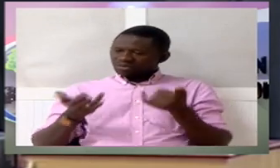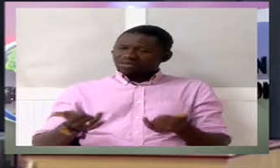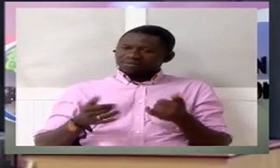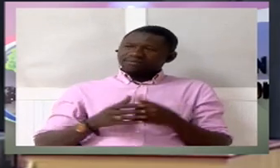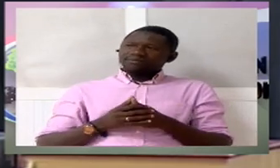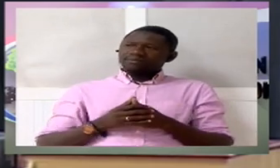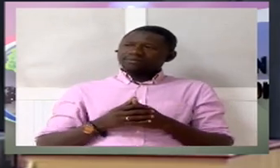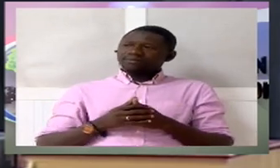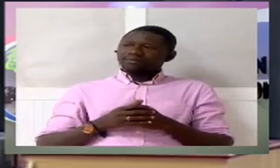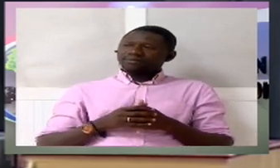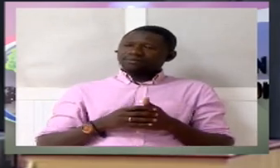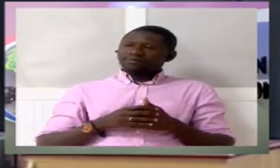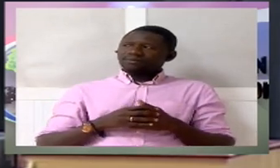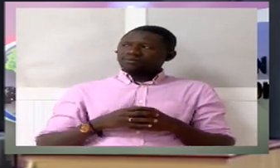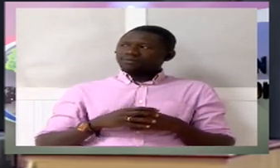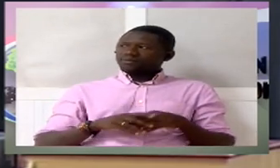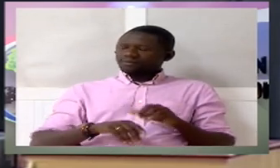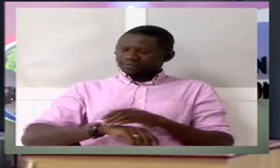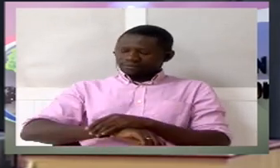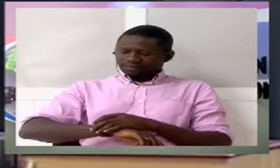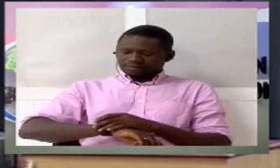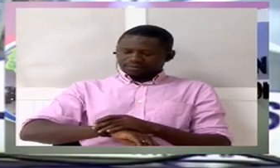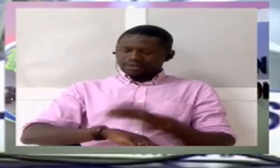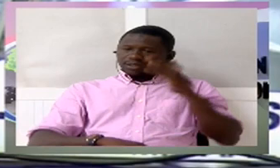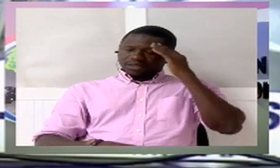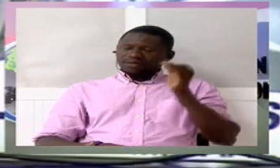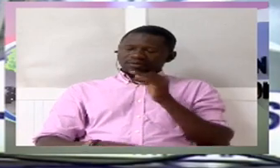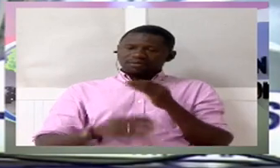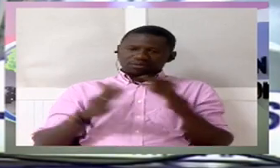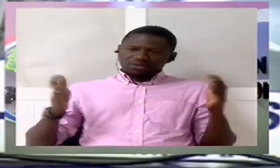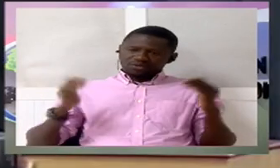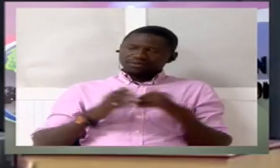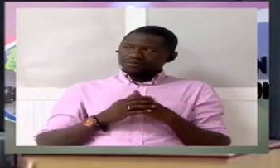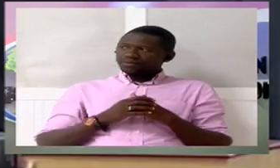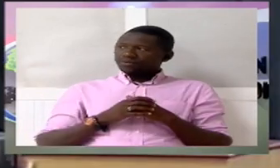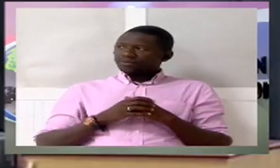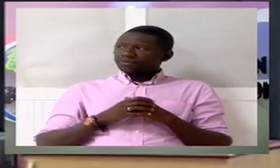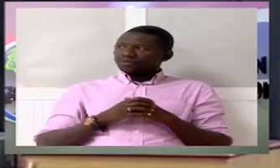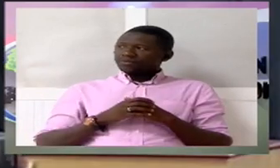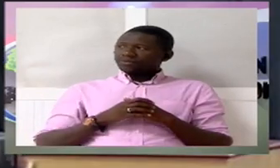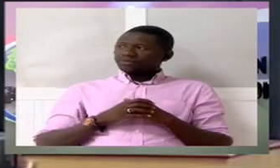Until this state, this time that we are in. Thank you very much. Faraka.